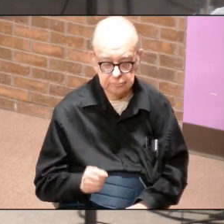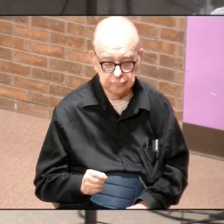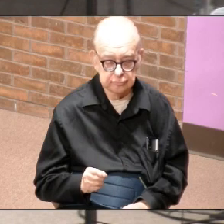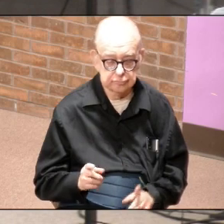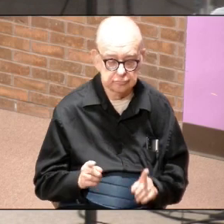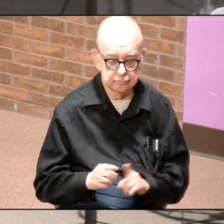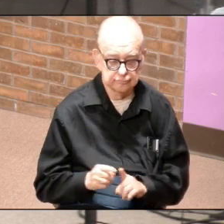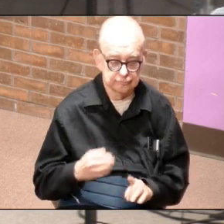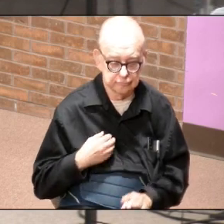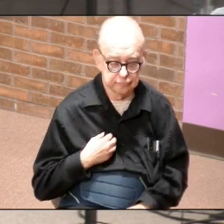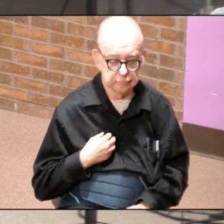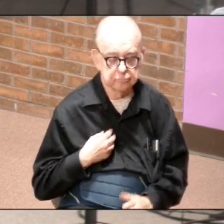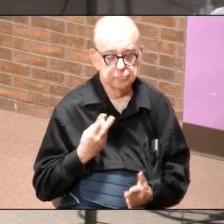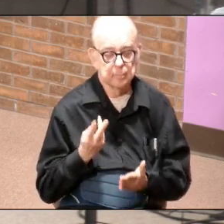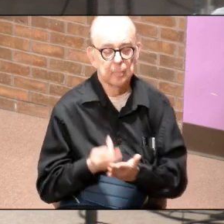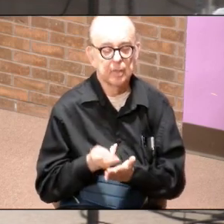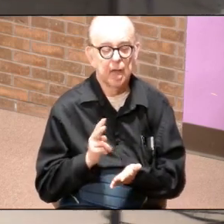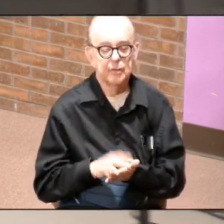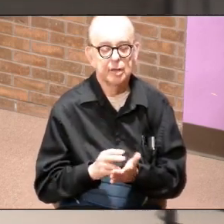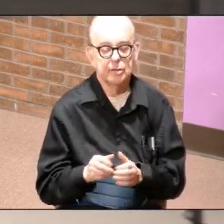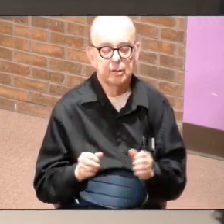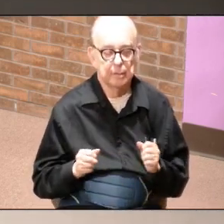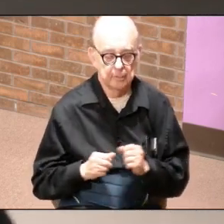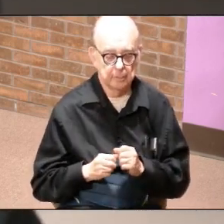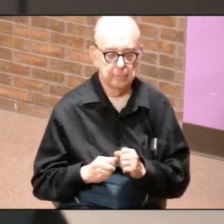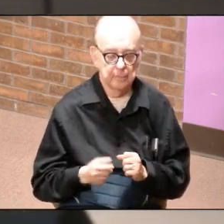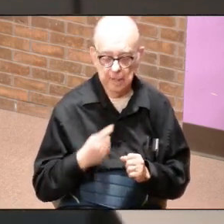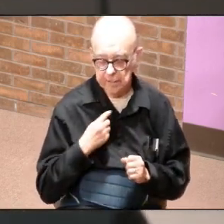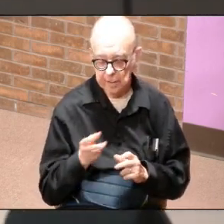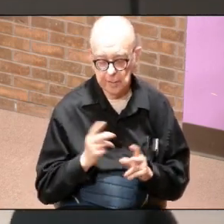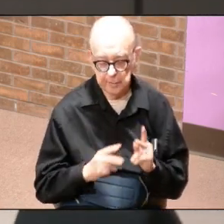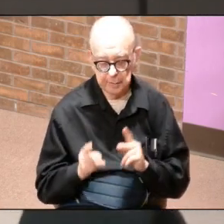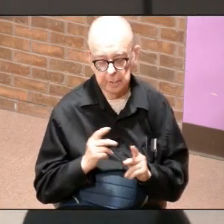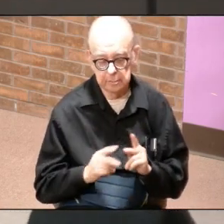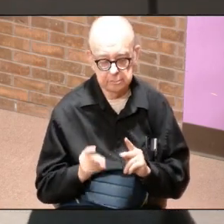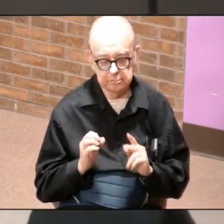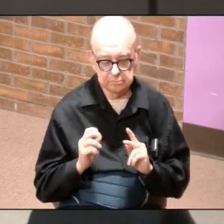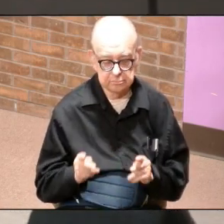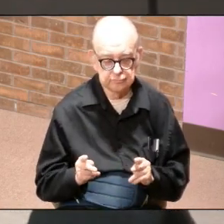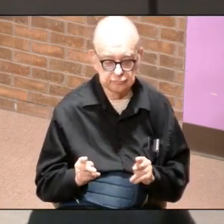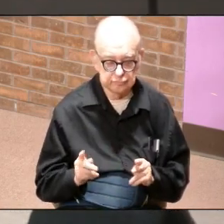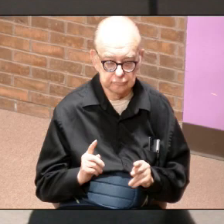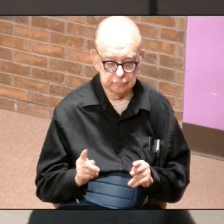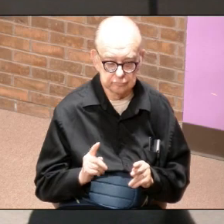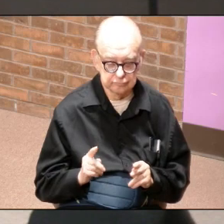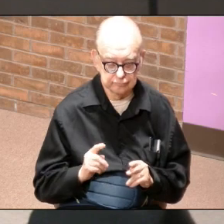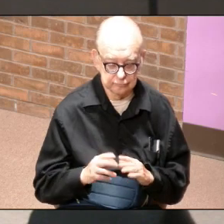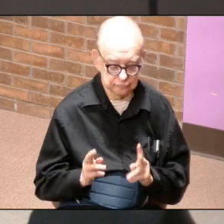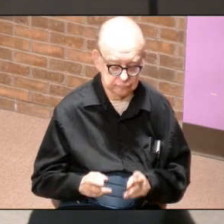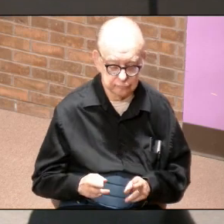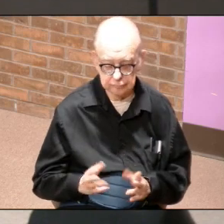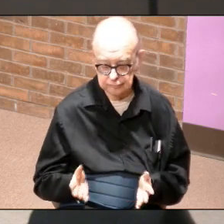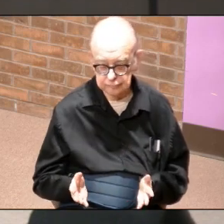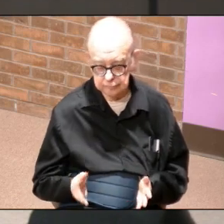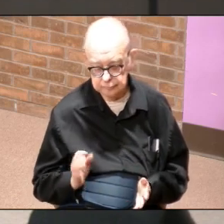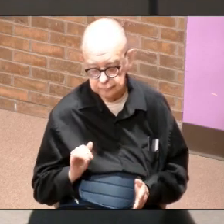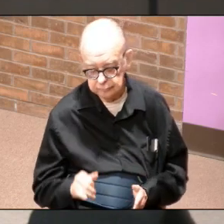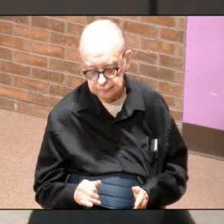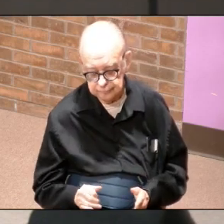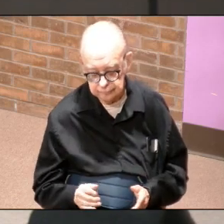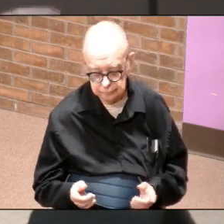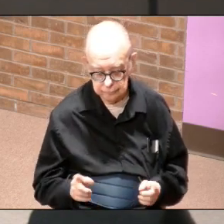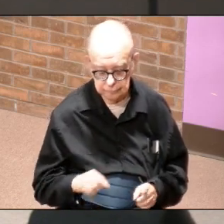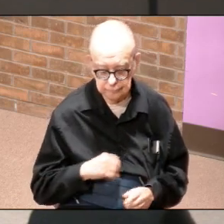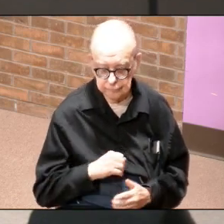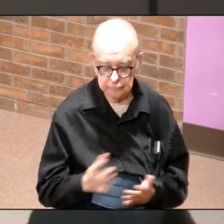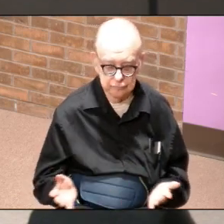You also have your kitchen area. And you tell them, okay, this is your room, this is where you can stay, but we've